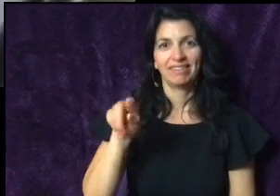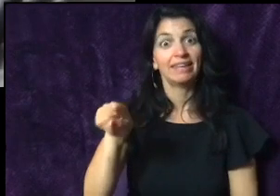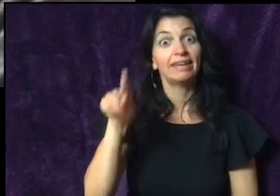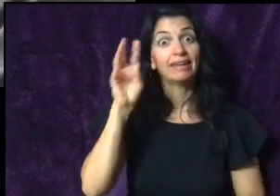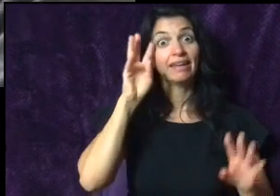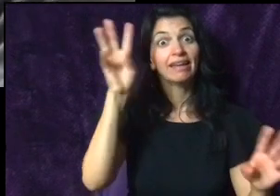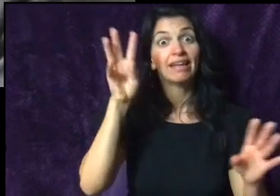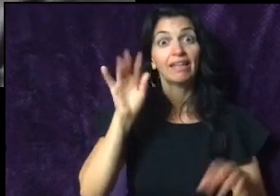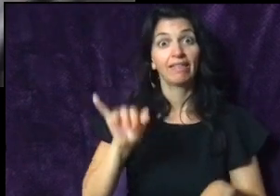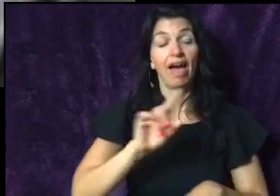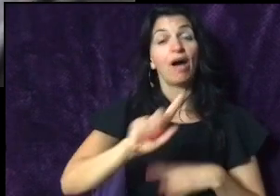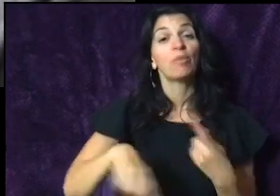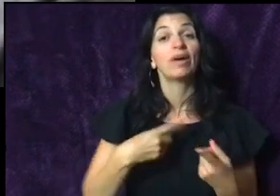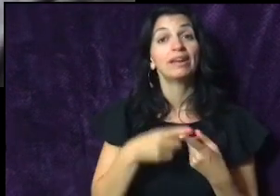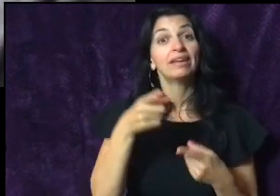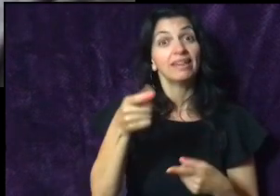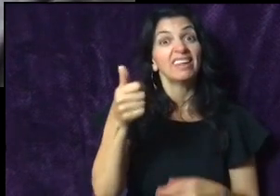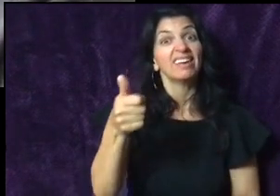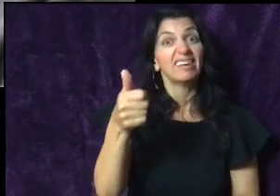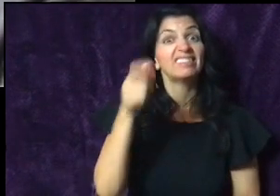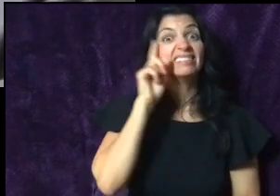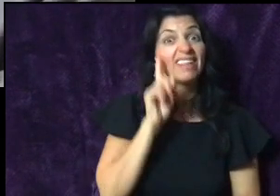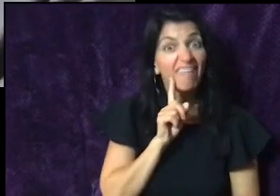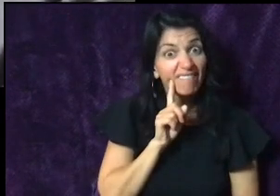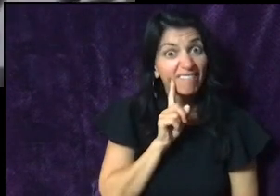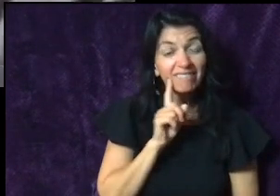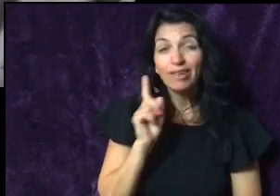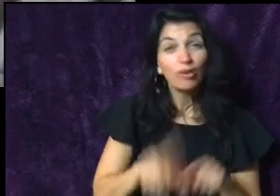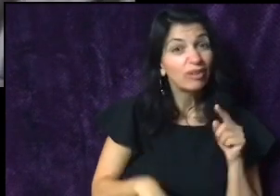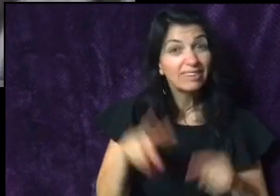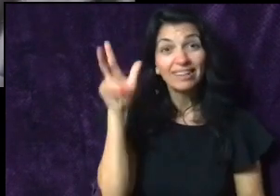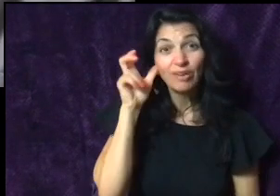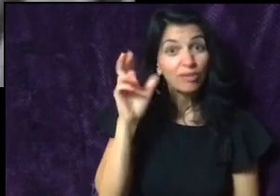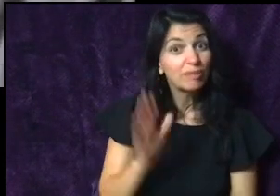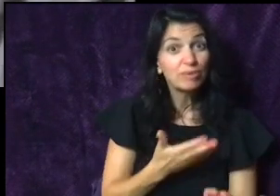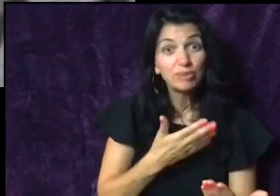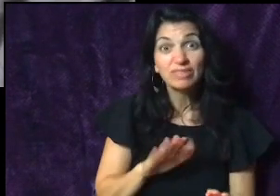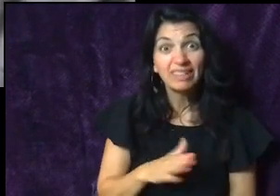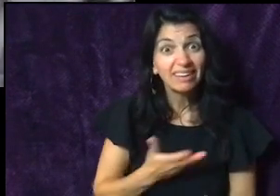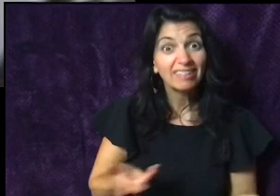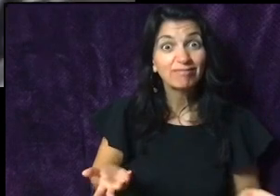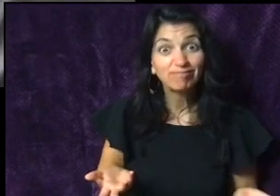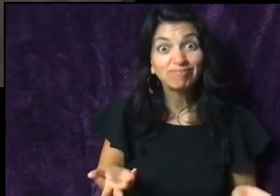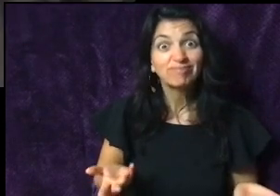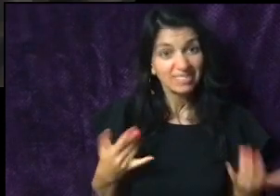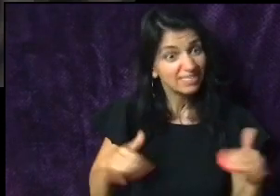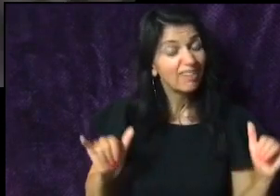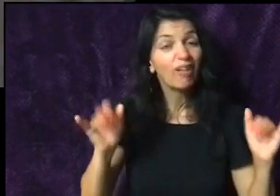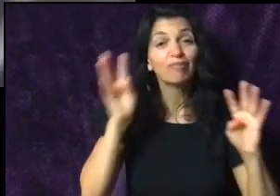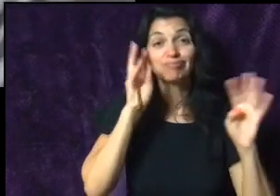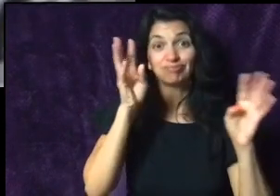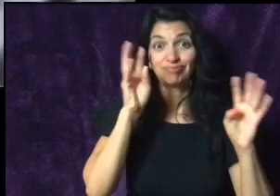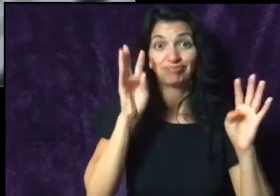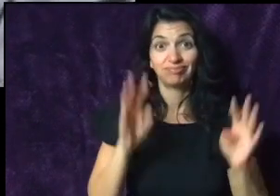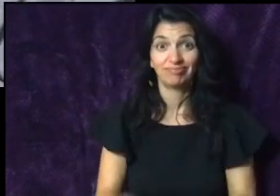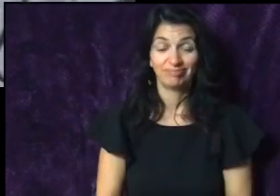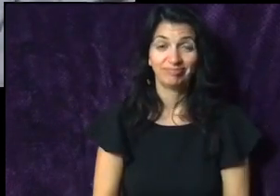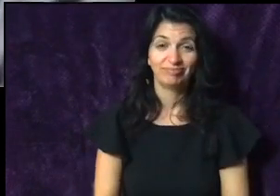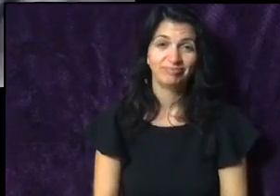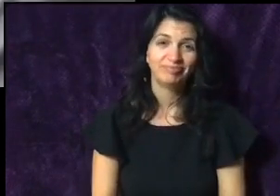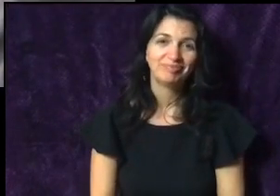piece, and he composed it when he was deaf. He couldn't even hear the music he was composing at that point. Very